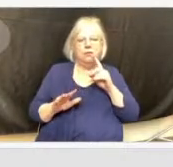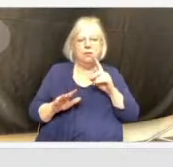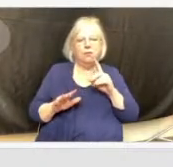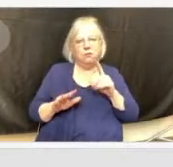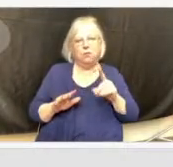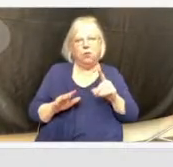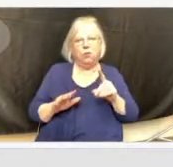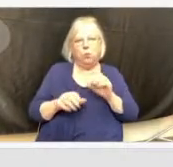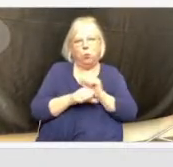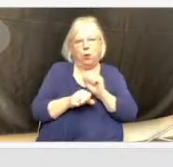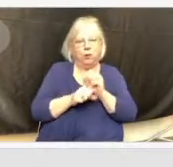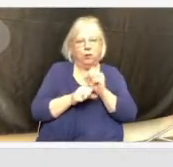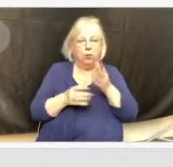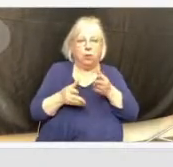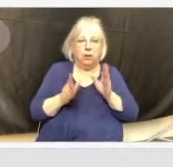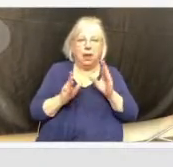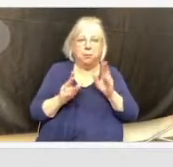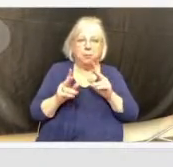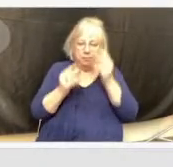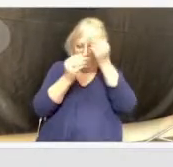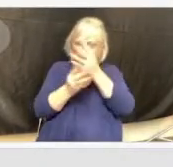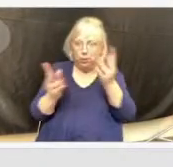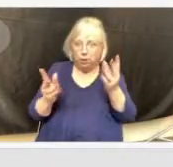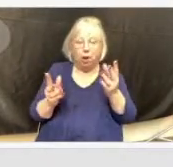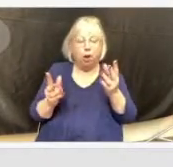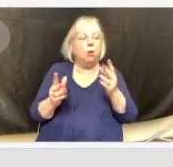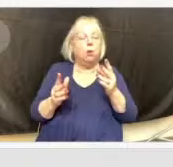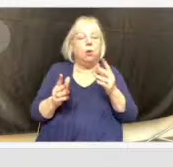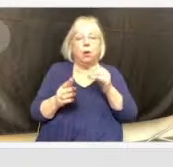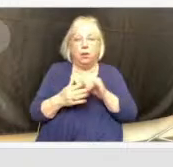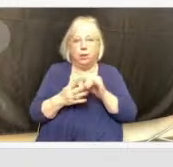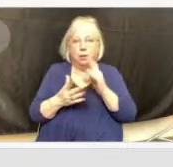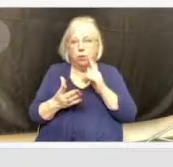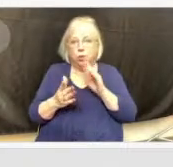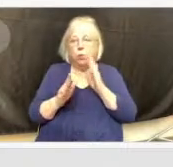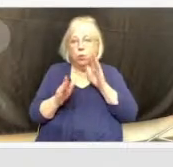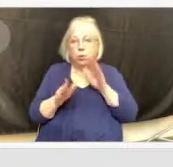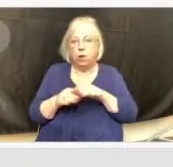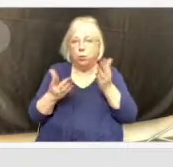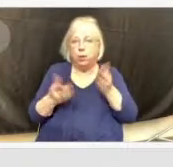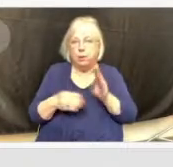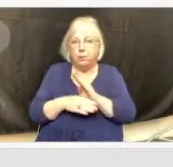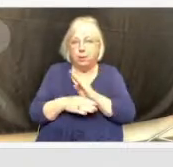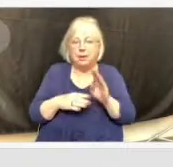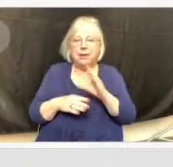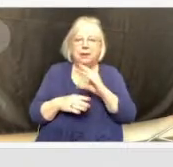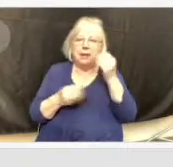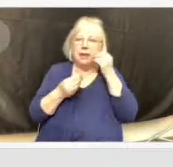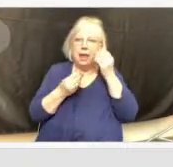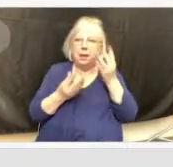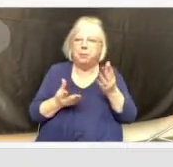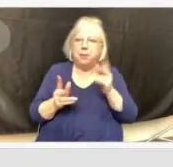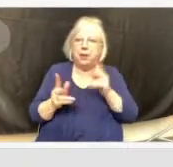that you will be operating and what your operating hours will be, so they'll know